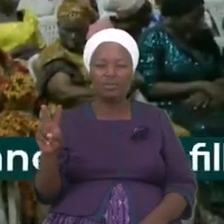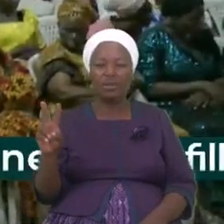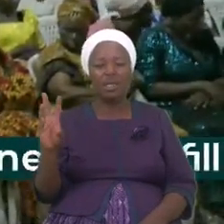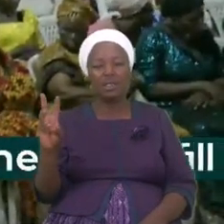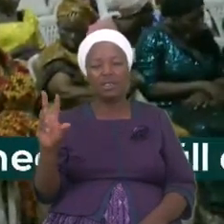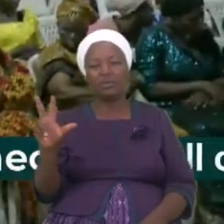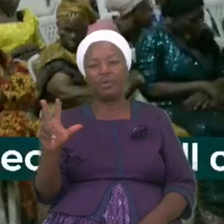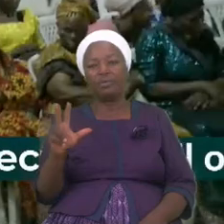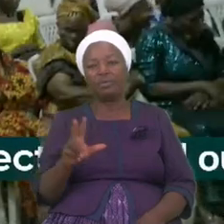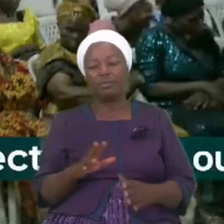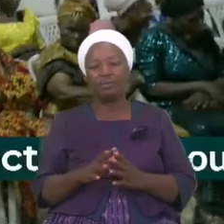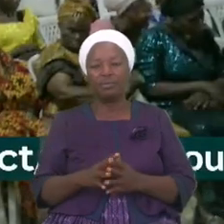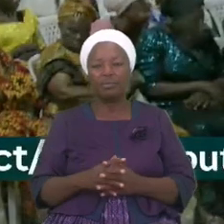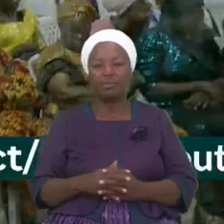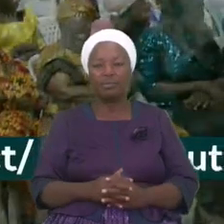+234 915 444 9263.